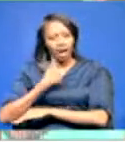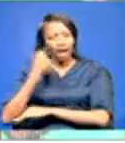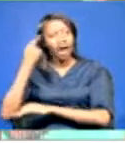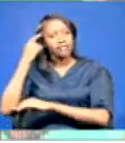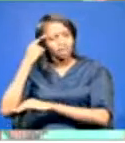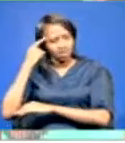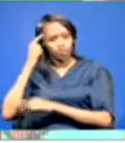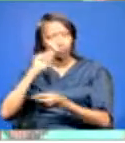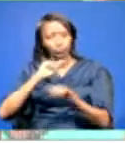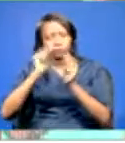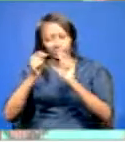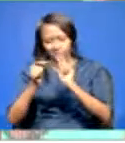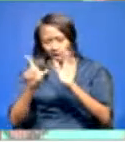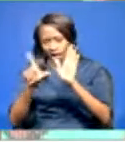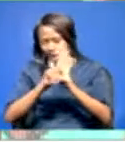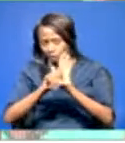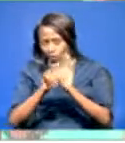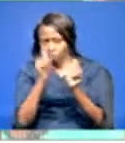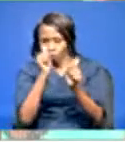legislation which will